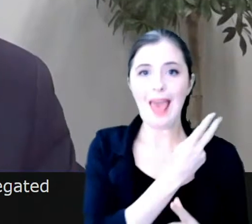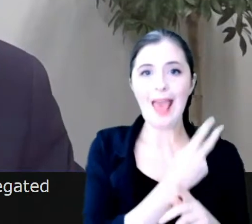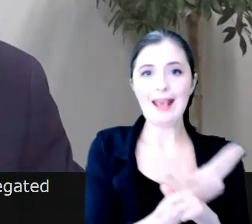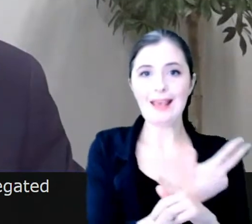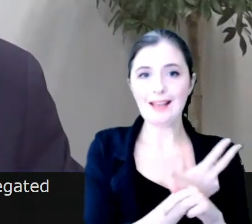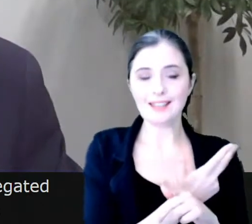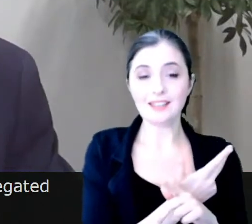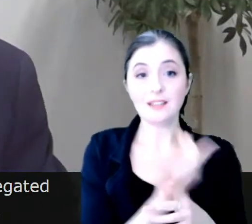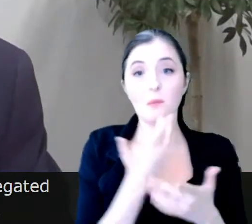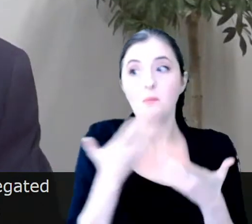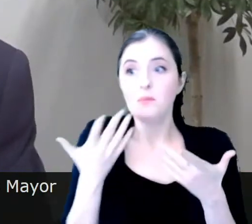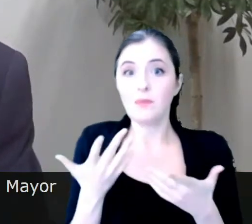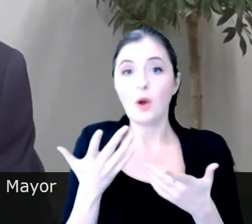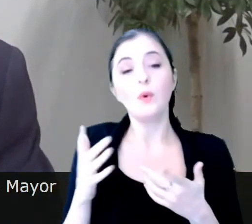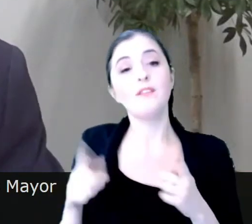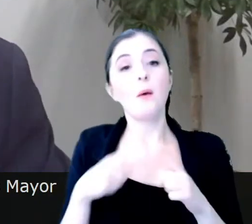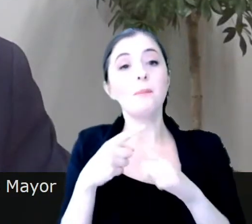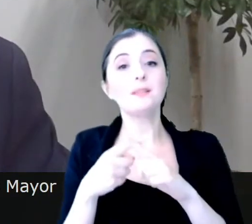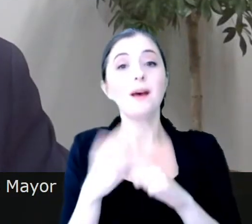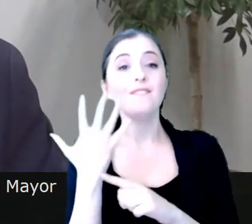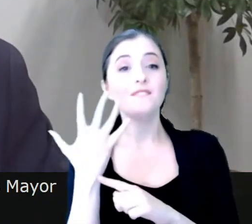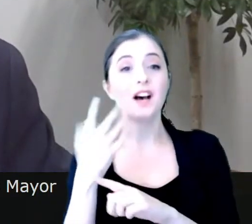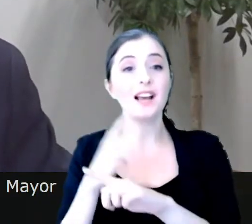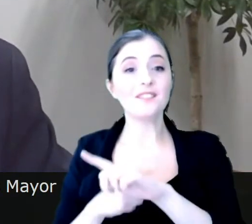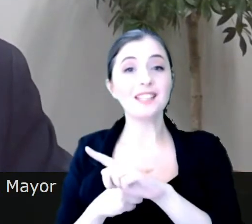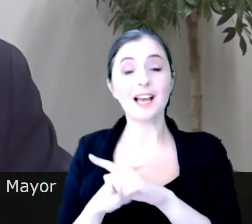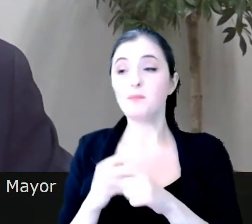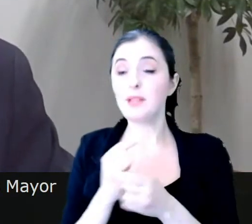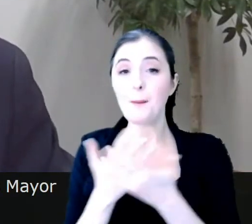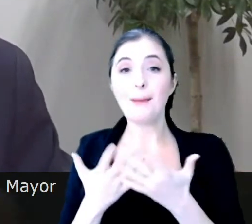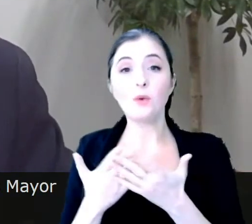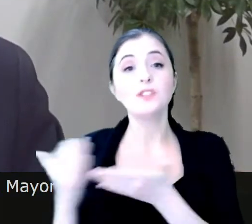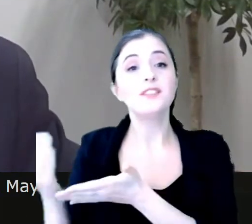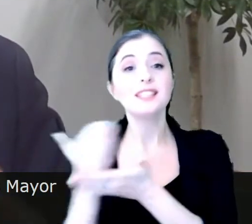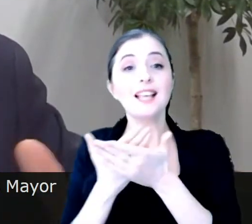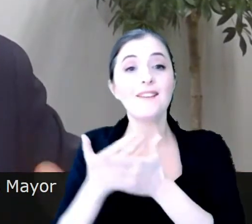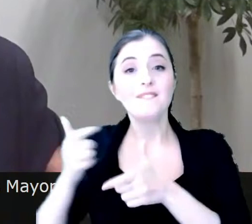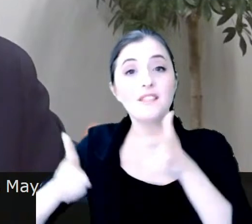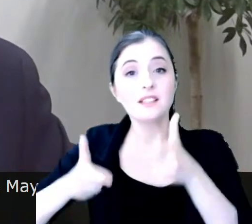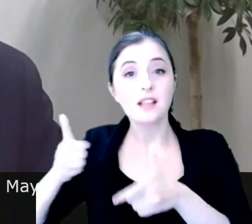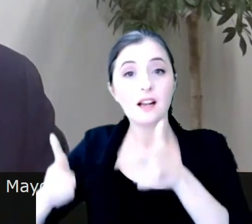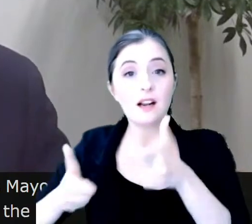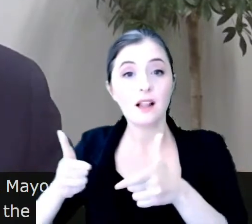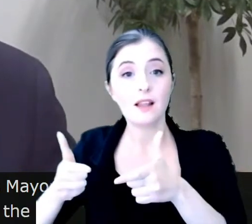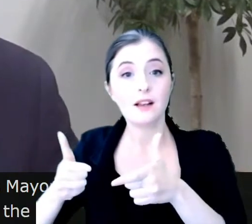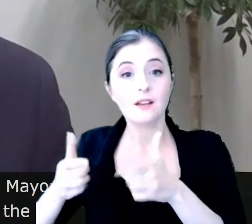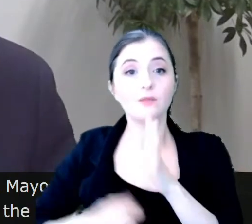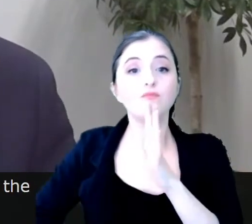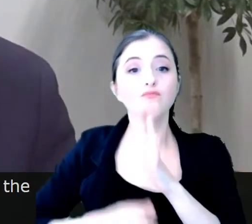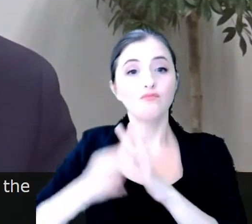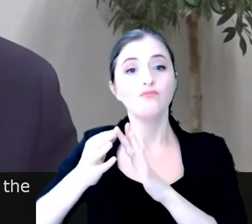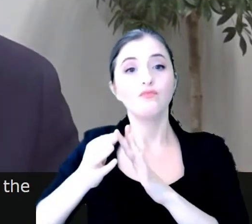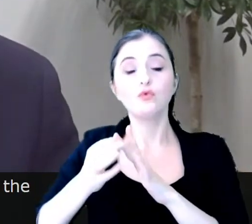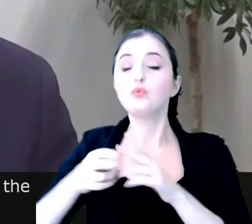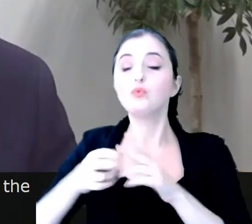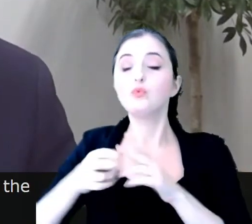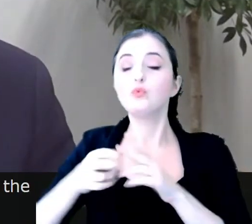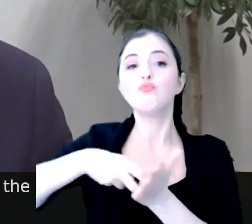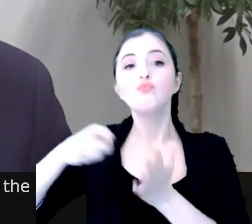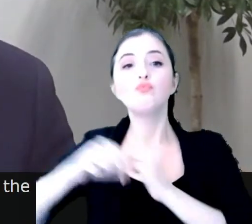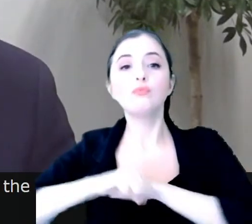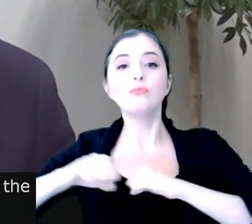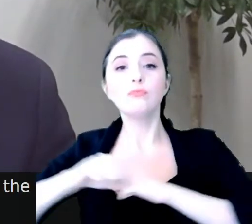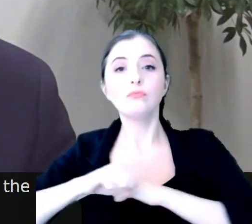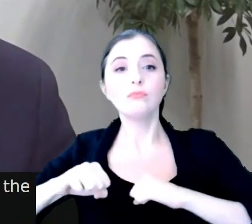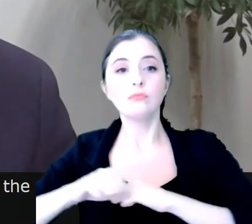5 times the amount of safe cycling. We've increased hugely the amount of walking space. We now have air quality monitors